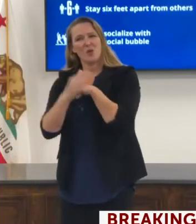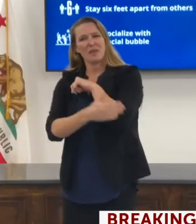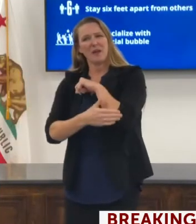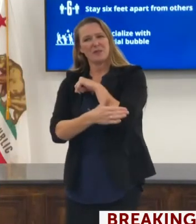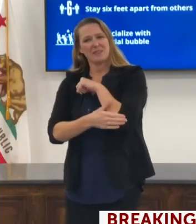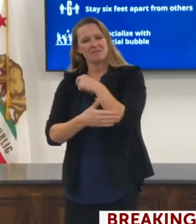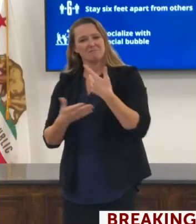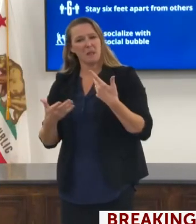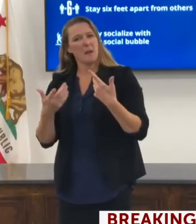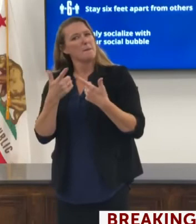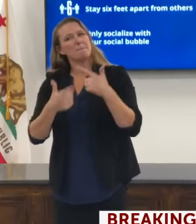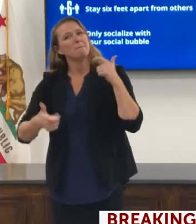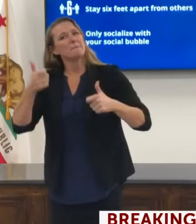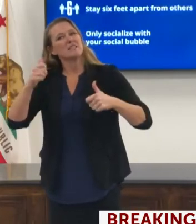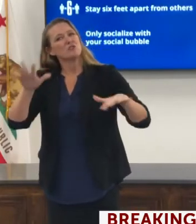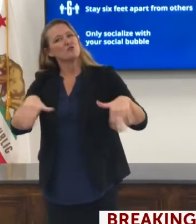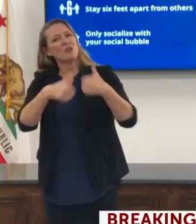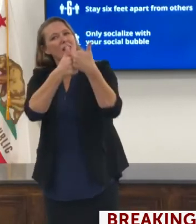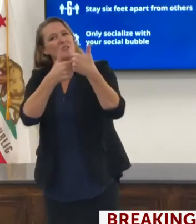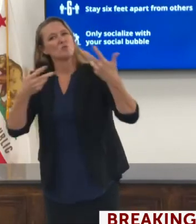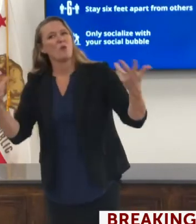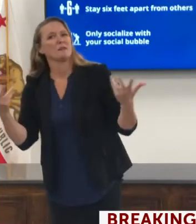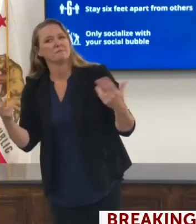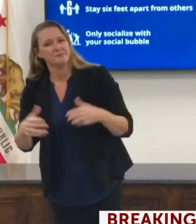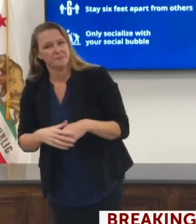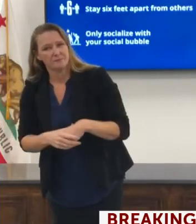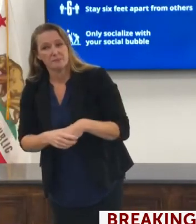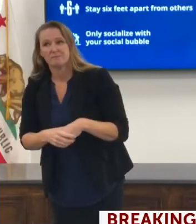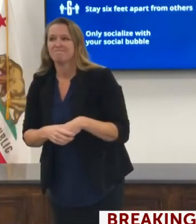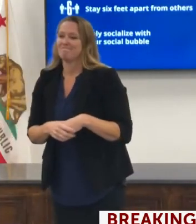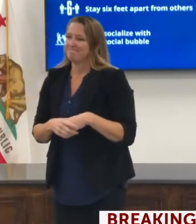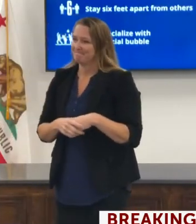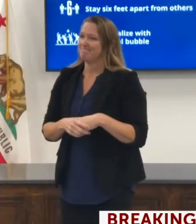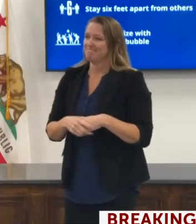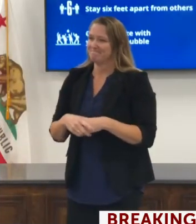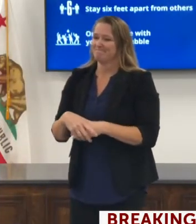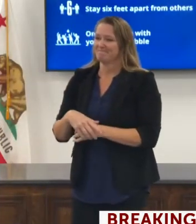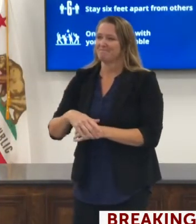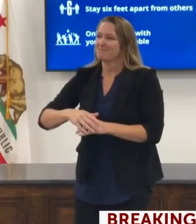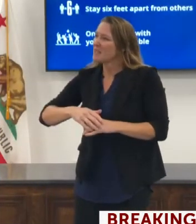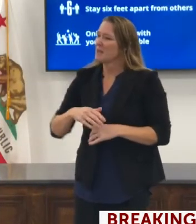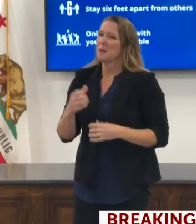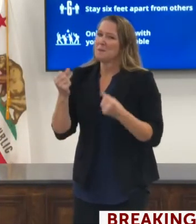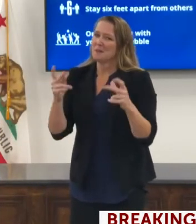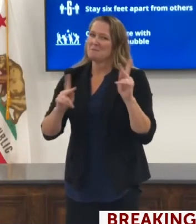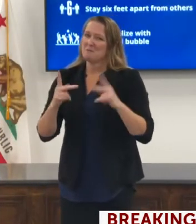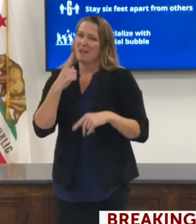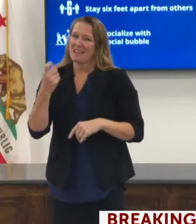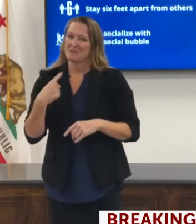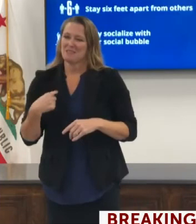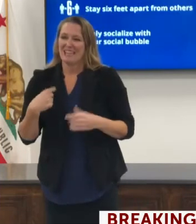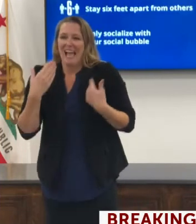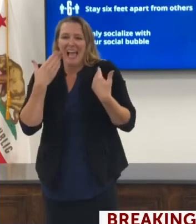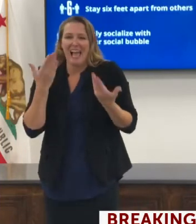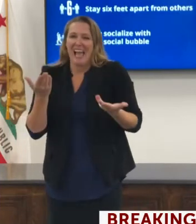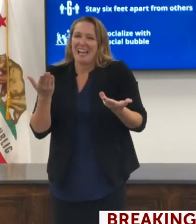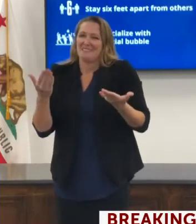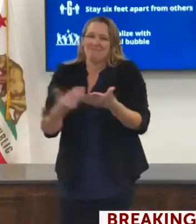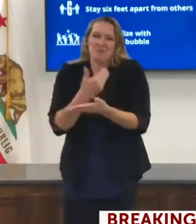Thank you for the question. We get asked this a lot, and I unfortunately don't have anything new to offer except the